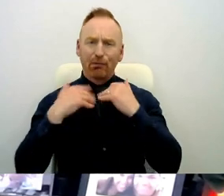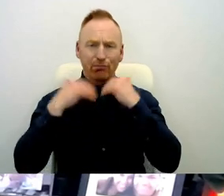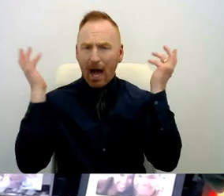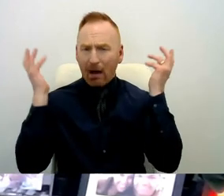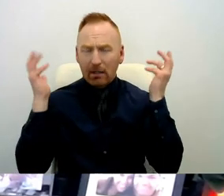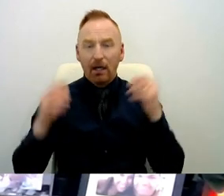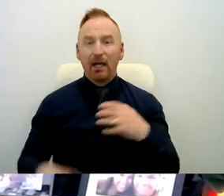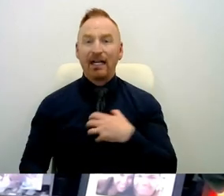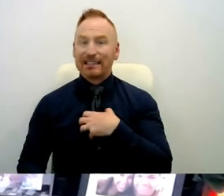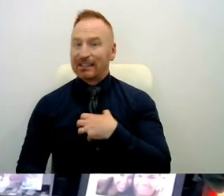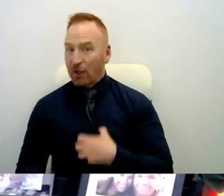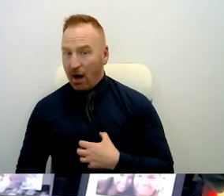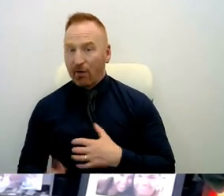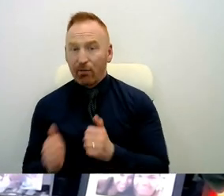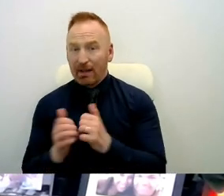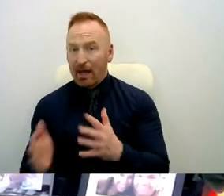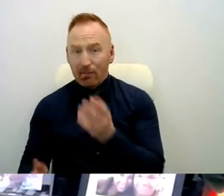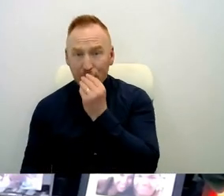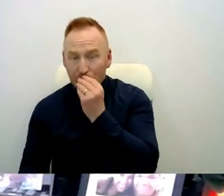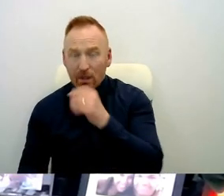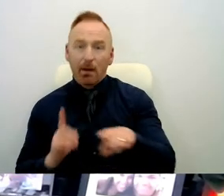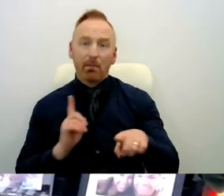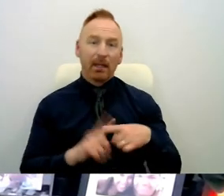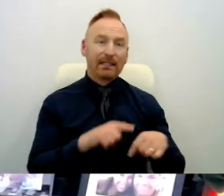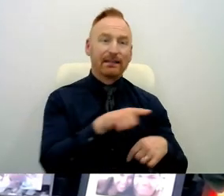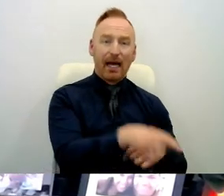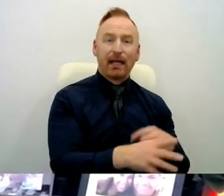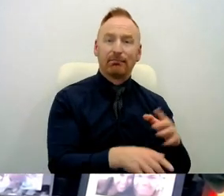was a fact, as was the rape of Black women.